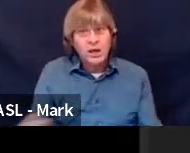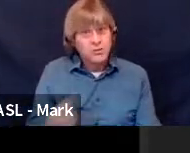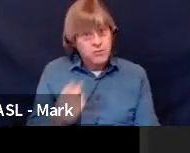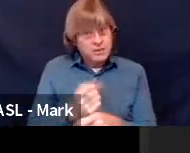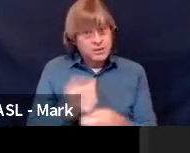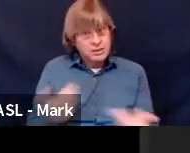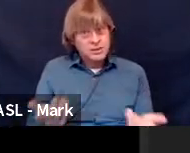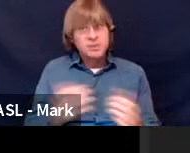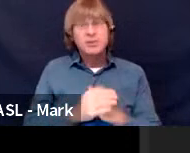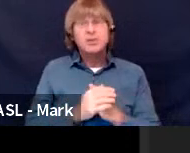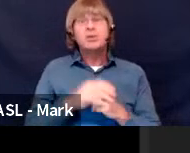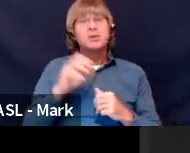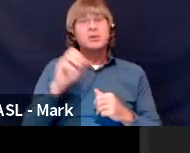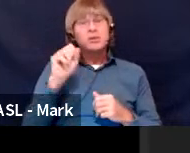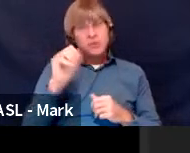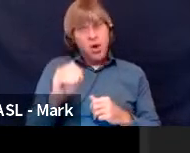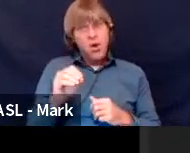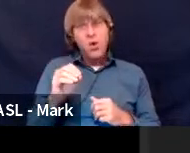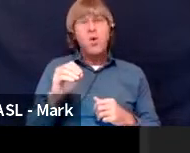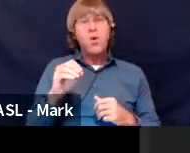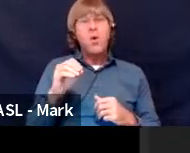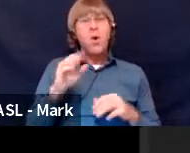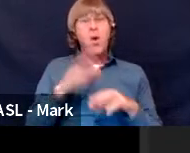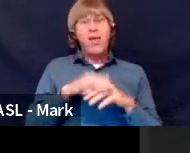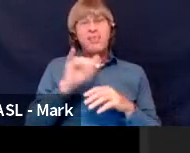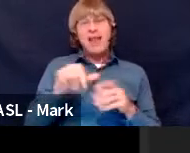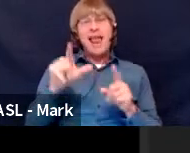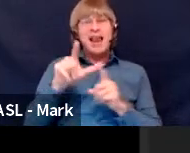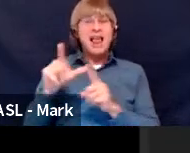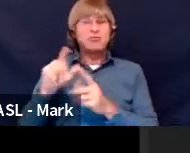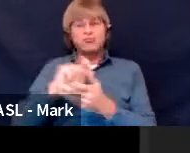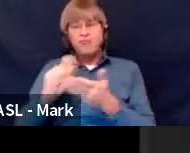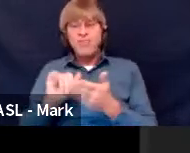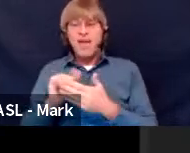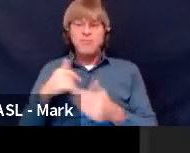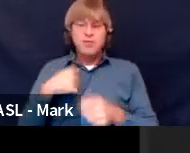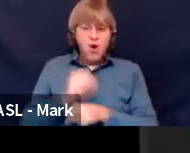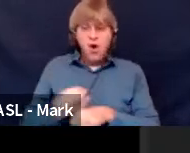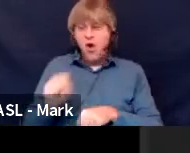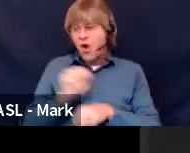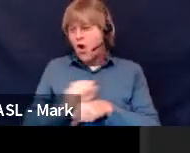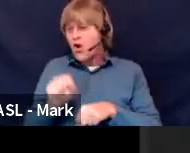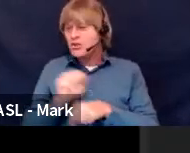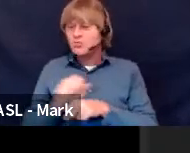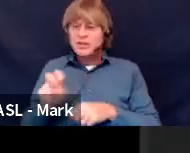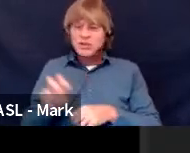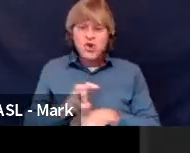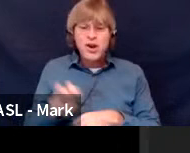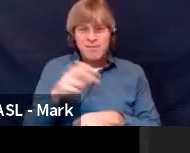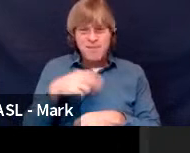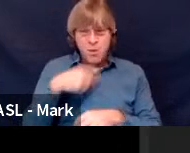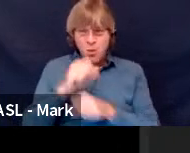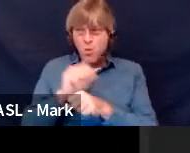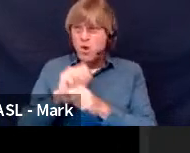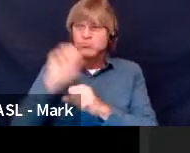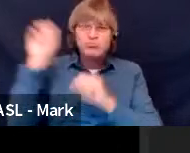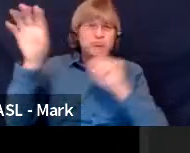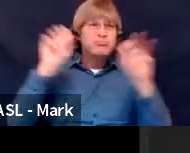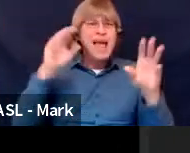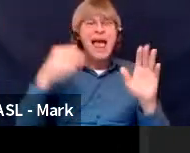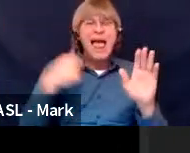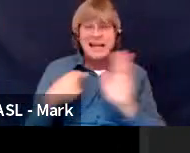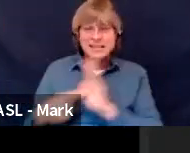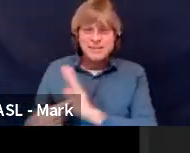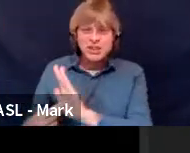Right. So on this hand lettering journey that I'm on, my work is out there. I've had